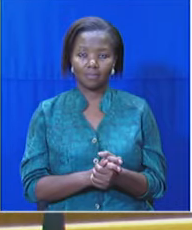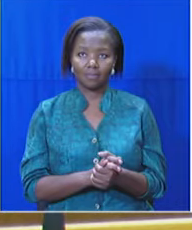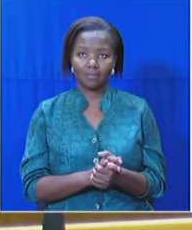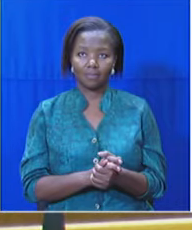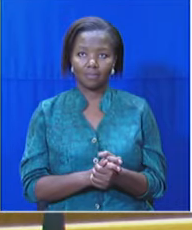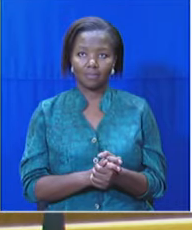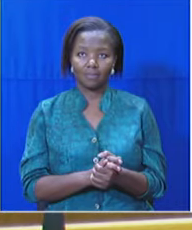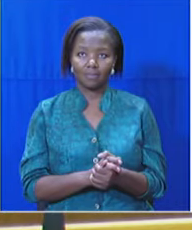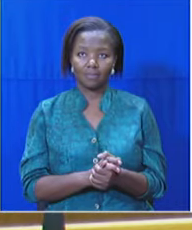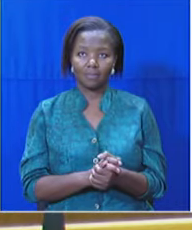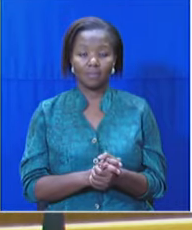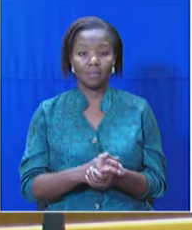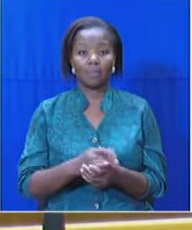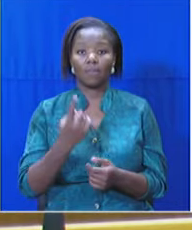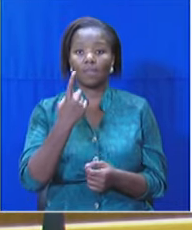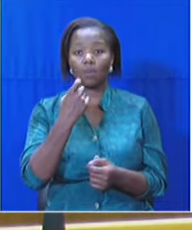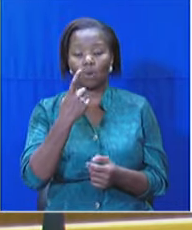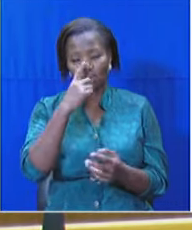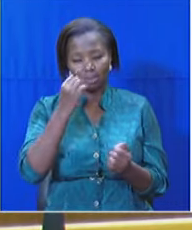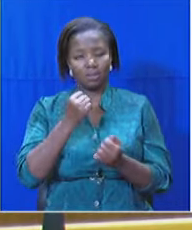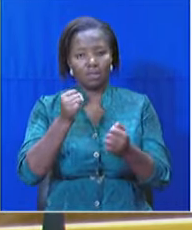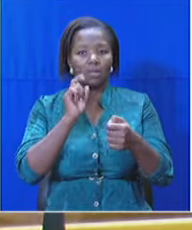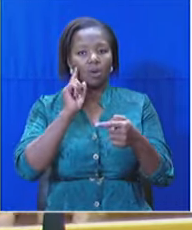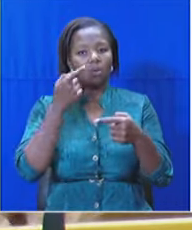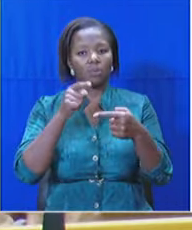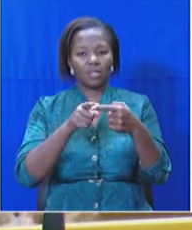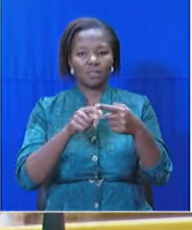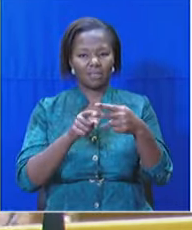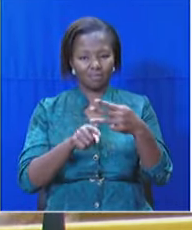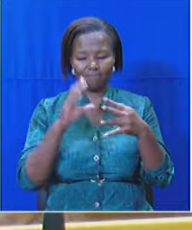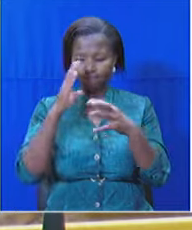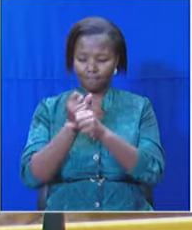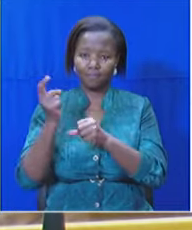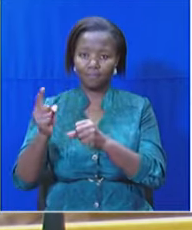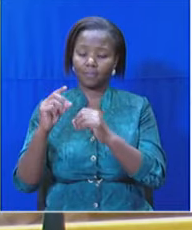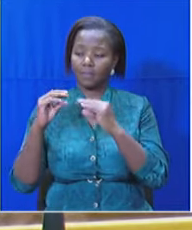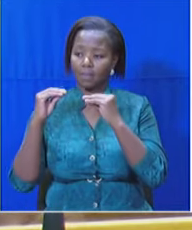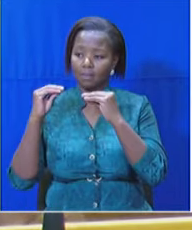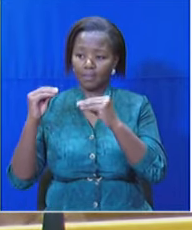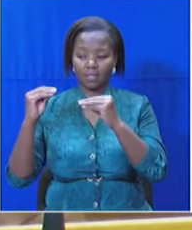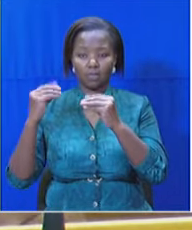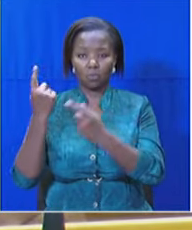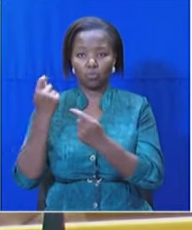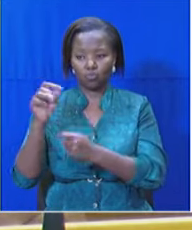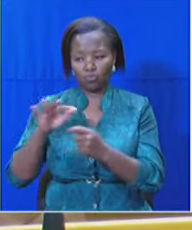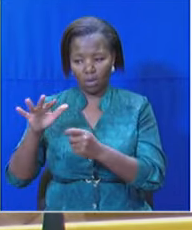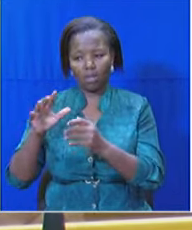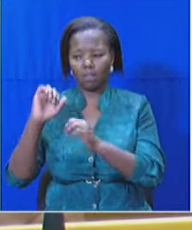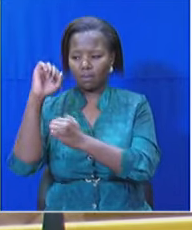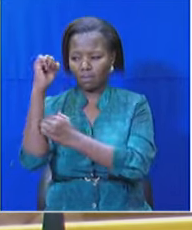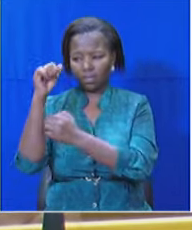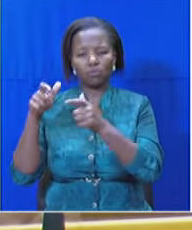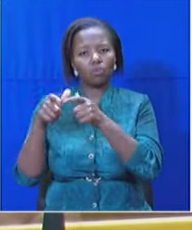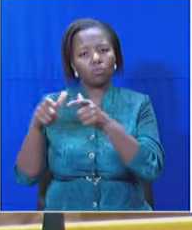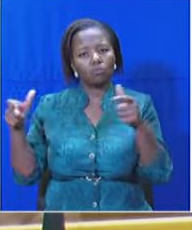One of the strategic objectives of the department is to facilitate the development of rural enterprise and industries in rural areas with